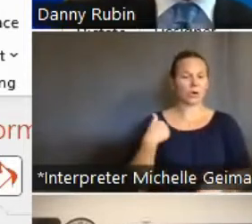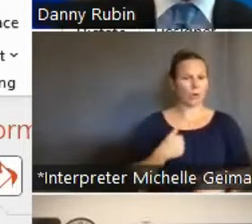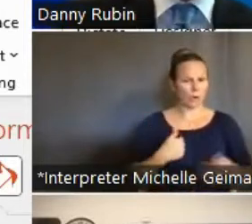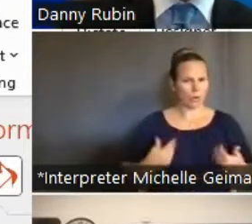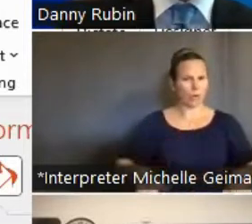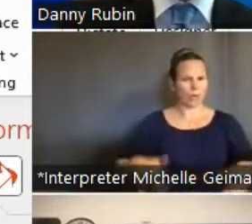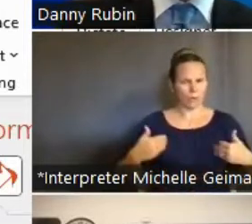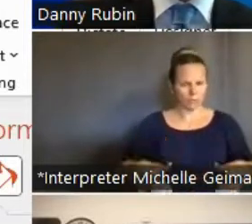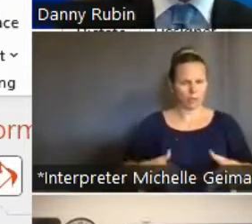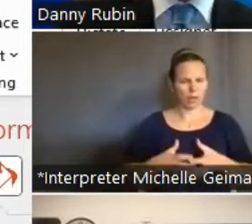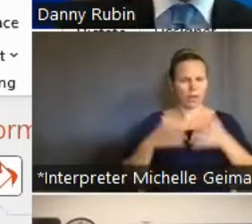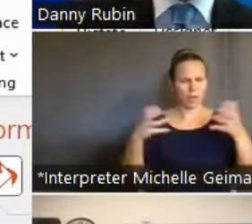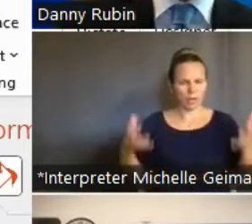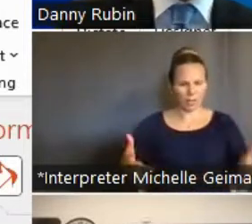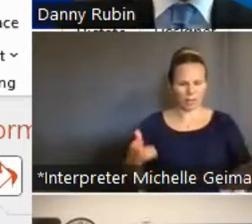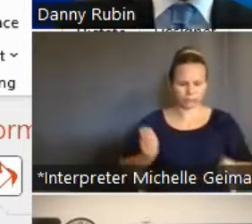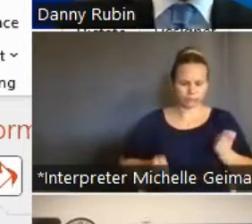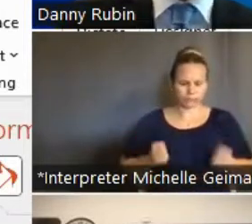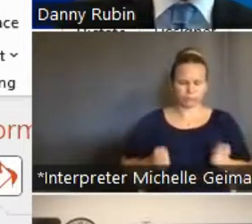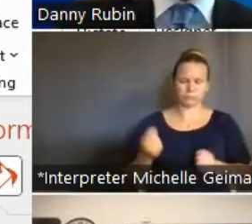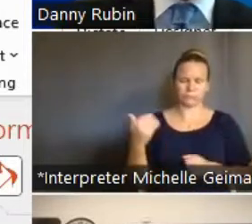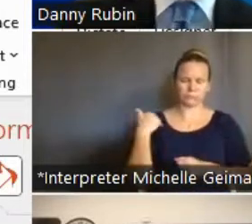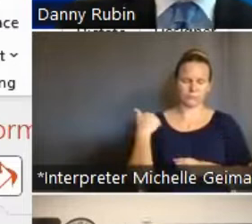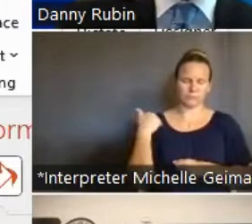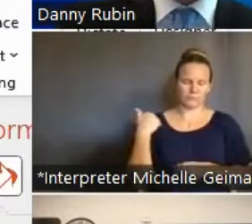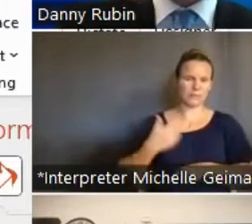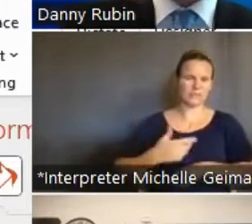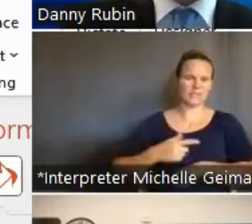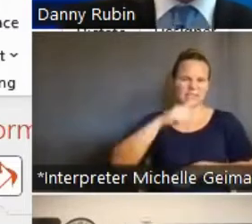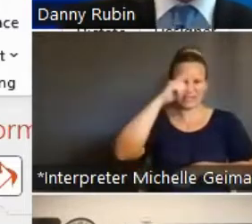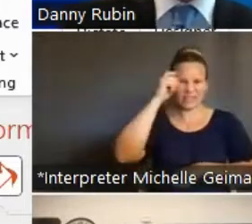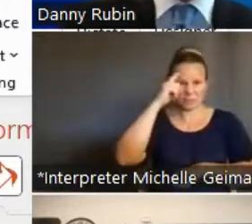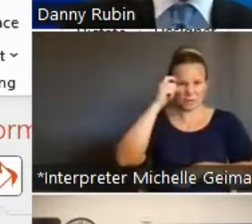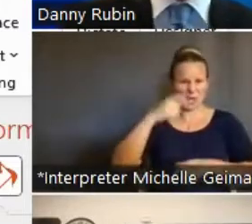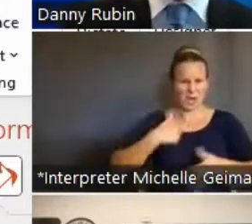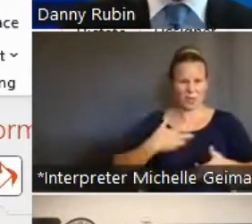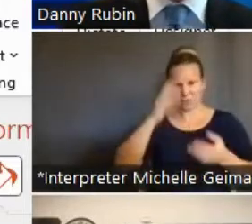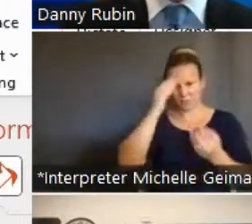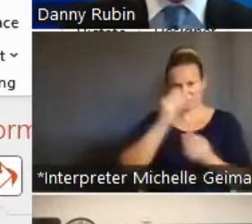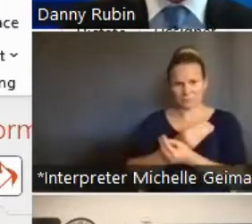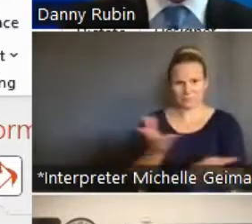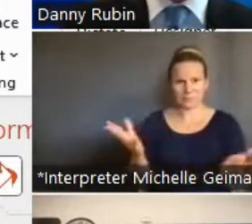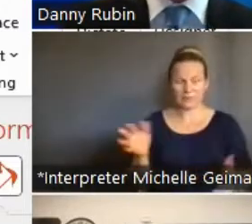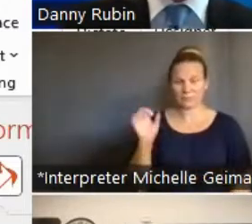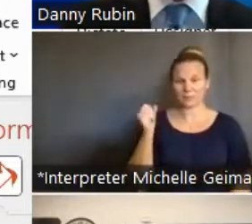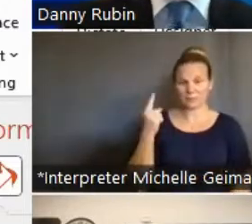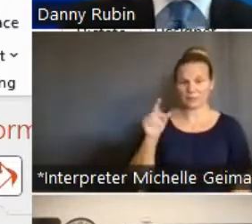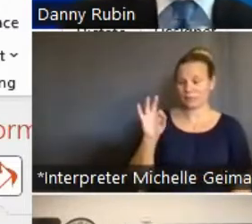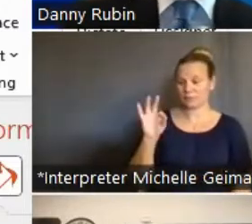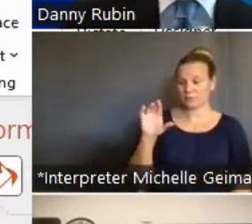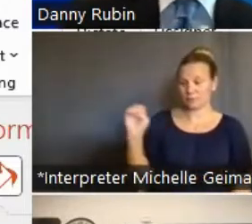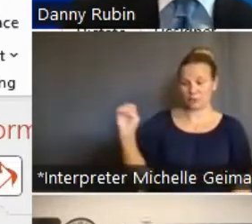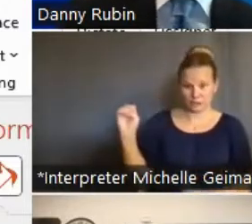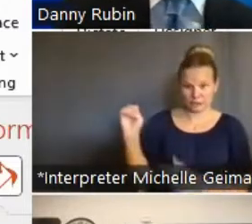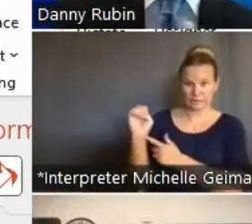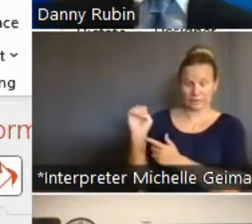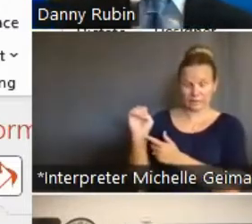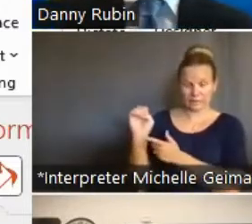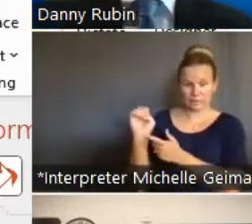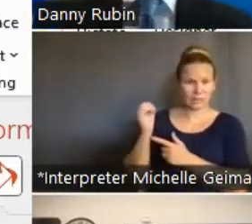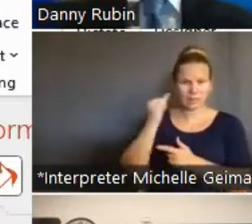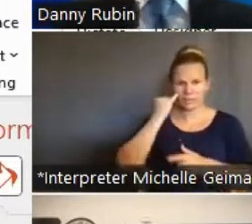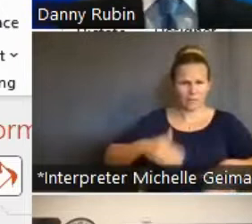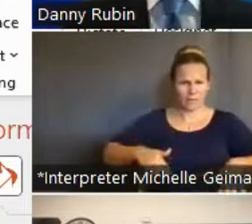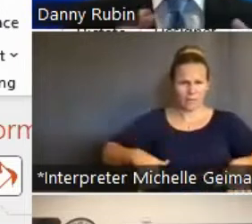professional development with educators, and I want to pass it along to you here. So this is free. If you've never received it from us, I'll explain how to get it.